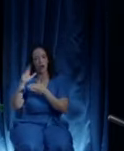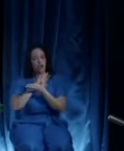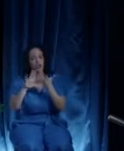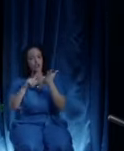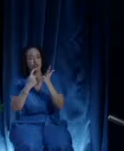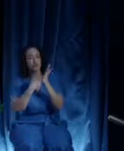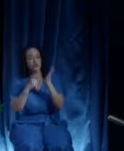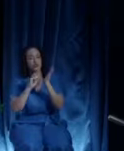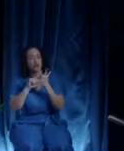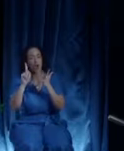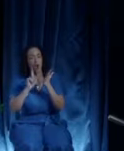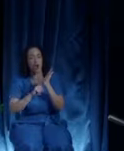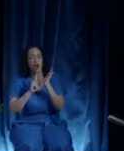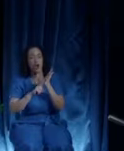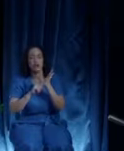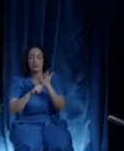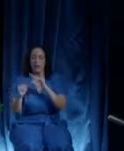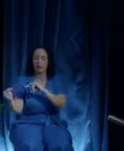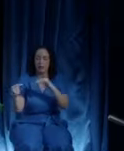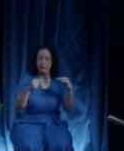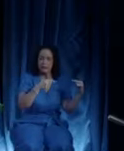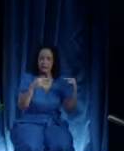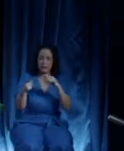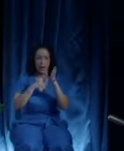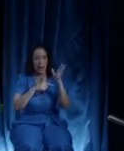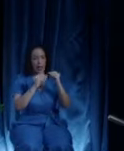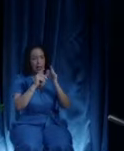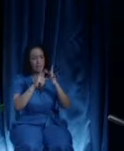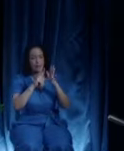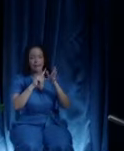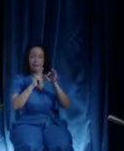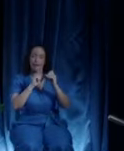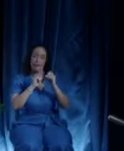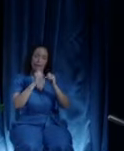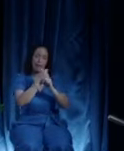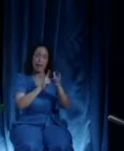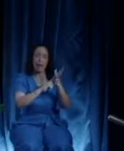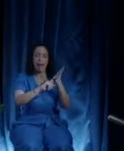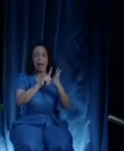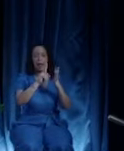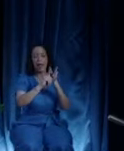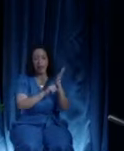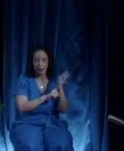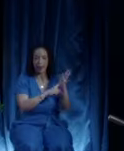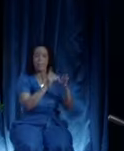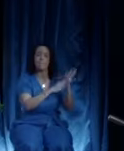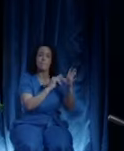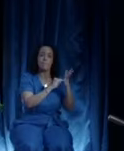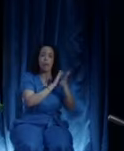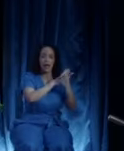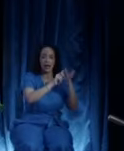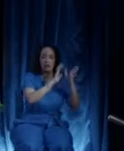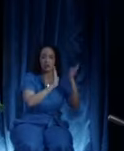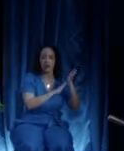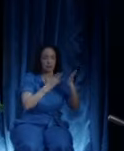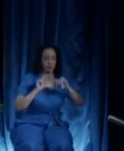battle famously with Abigail Masham, I mean, she does, you know, live on to have a role as much as she wanted one in the Hanoverian